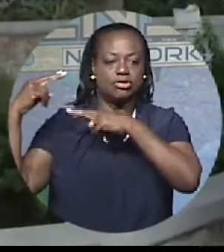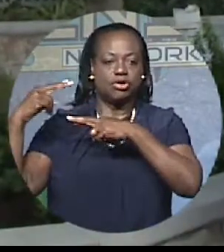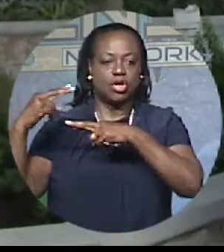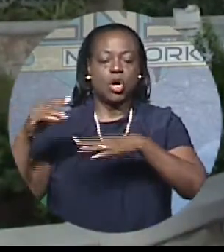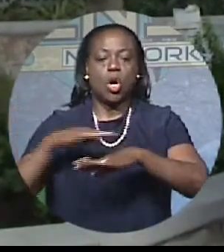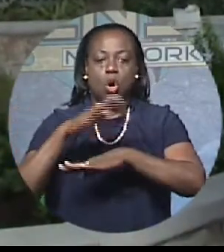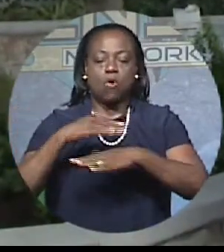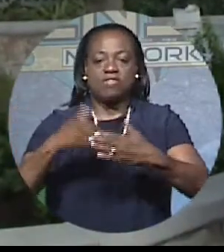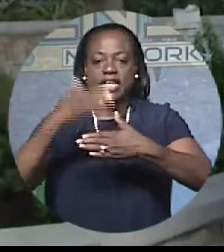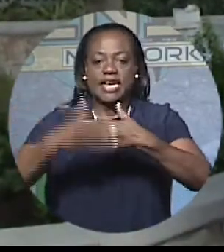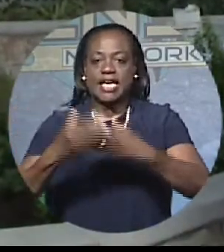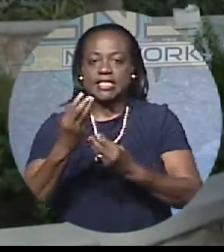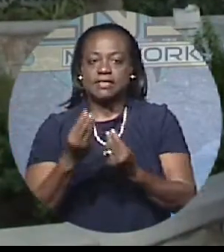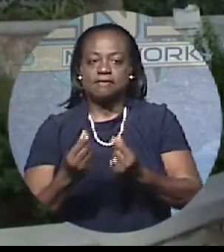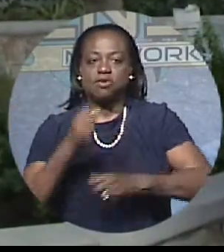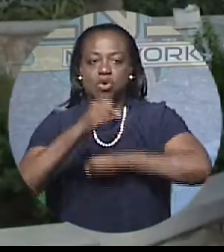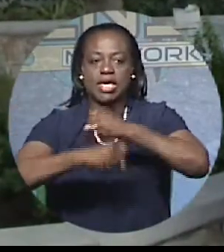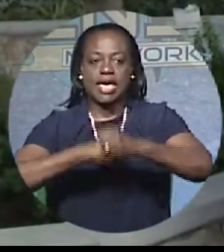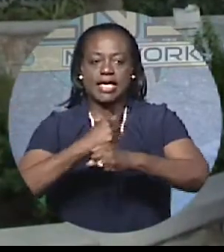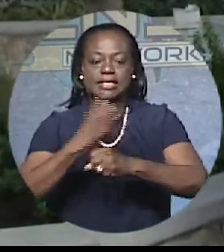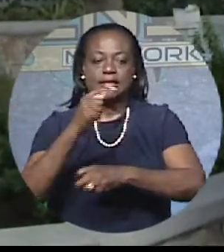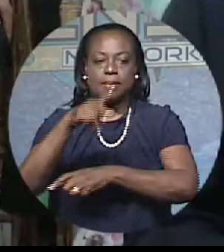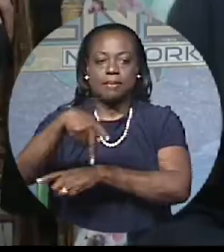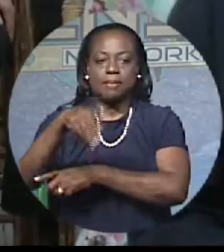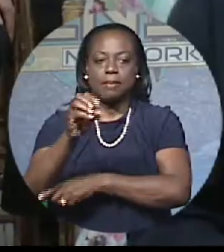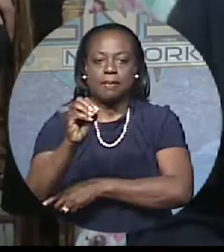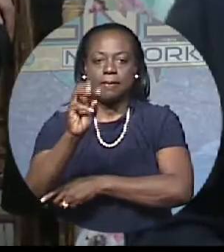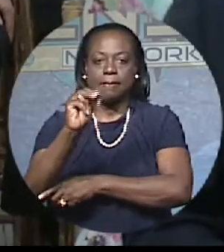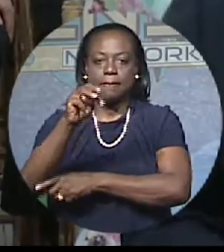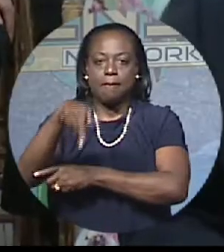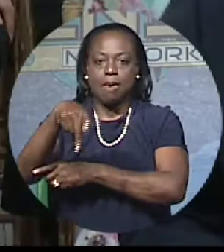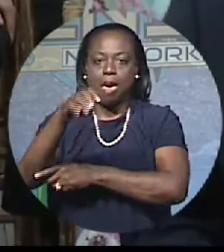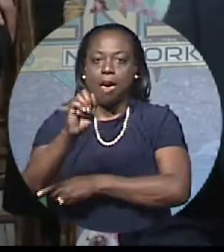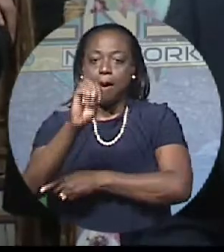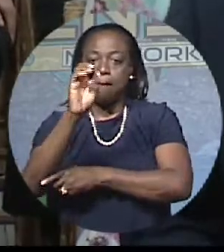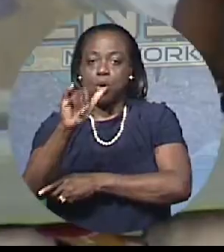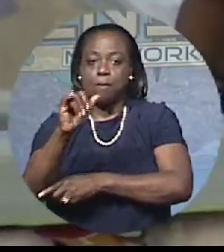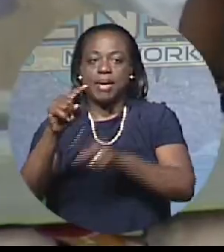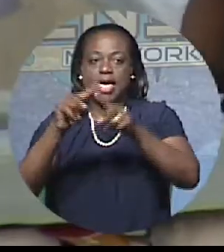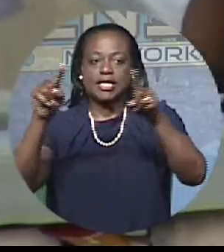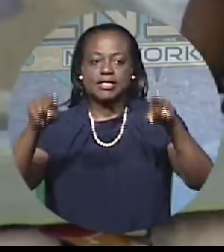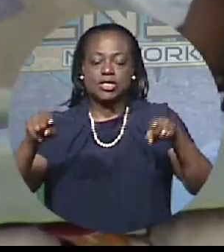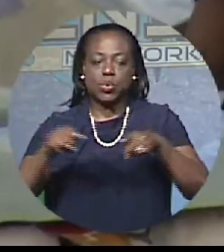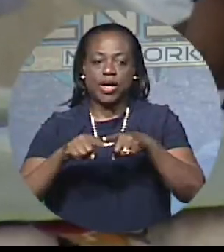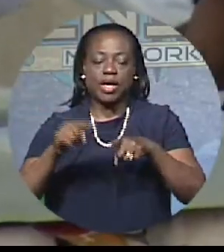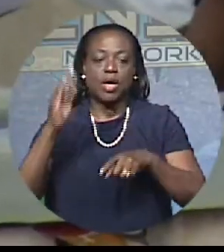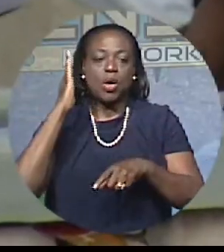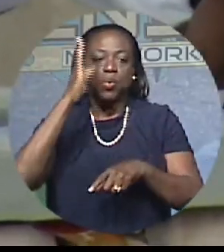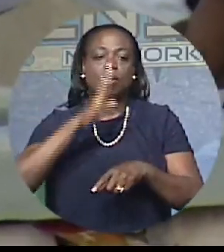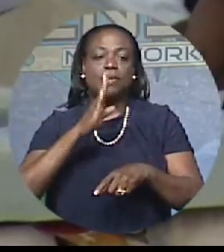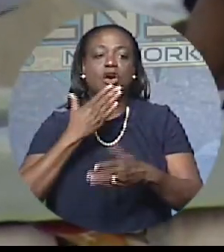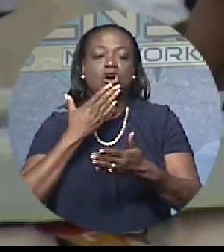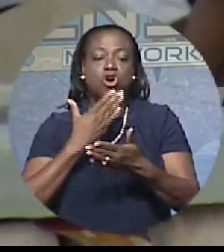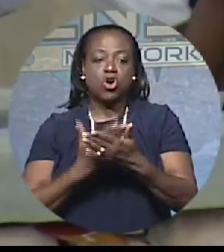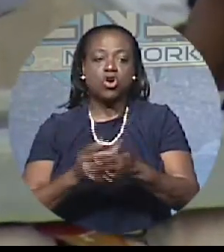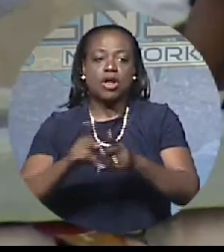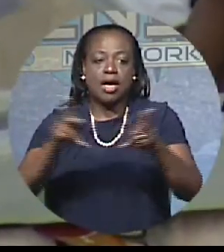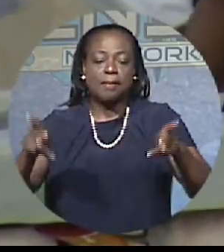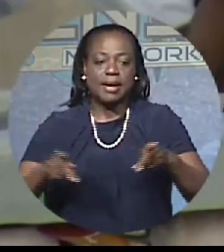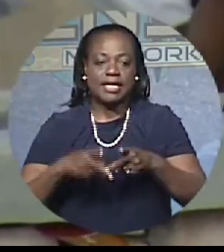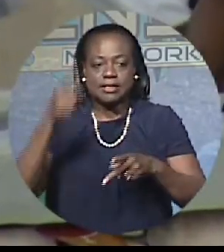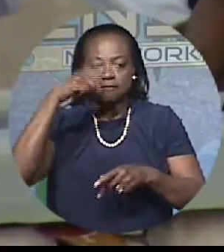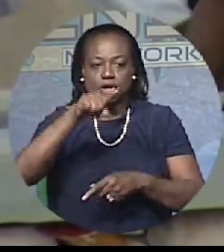years, the Pompey Square will serve as a tourism recreational hotspot for Bahamians and visitors seeking to relax and enjoy that down-home